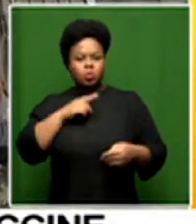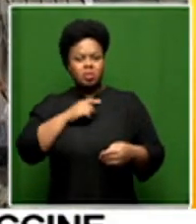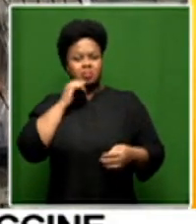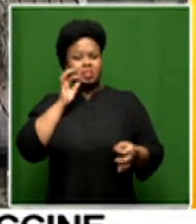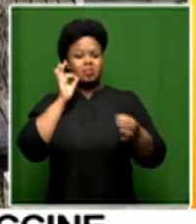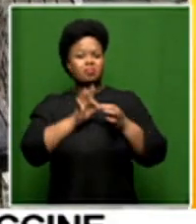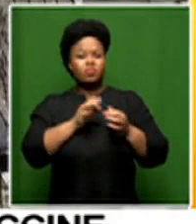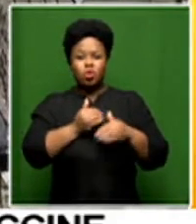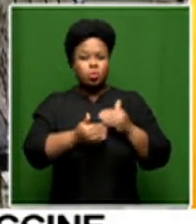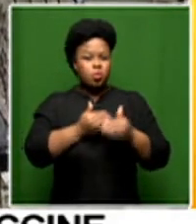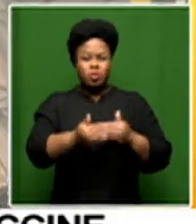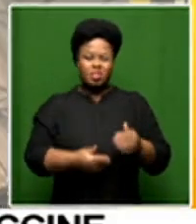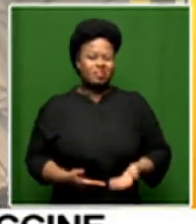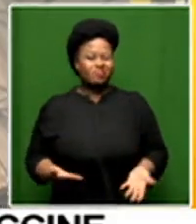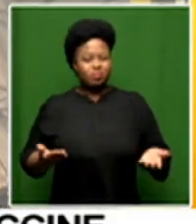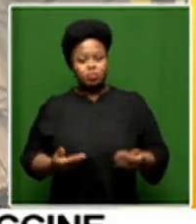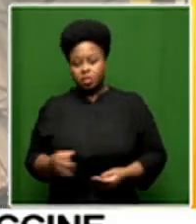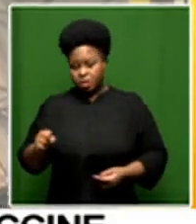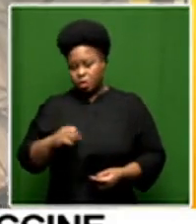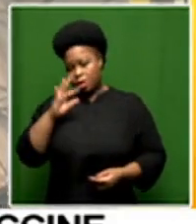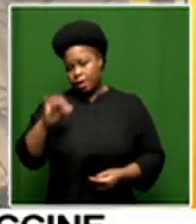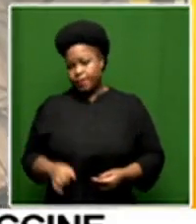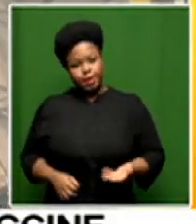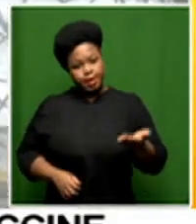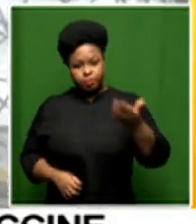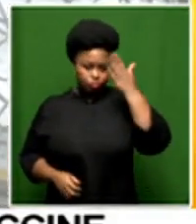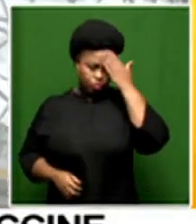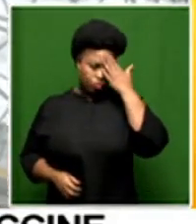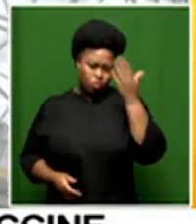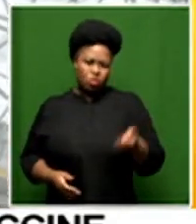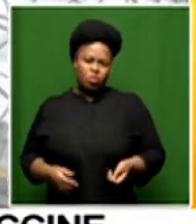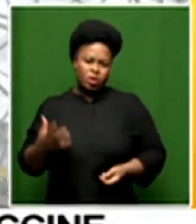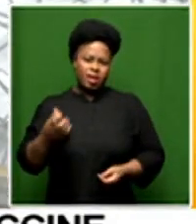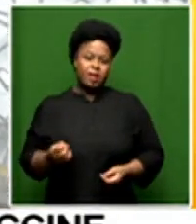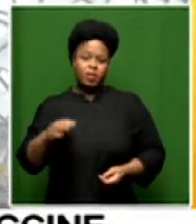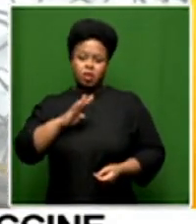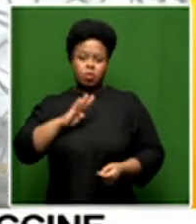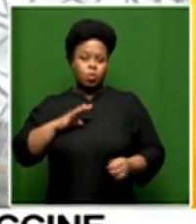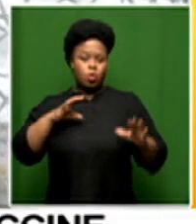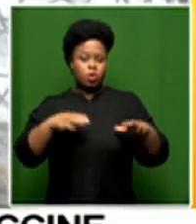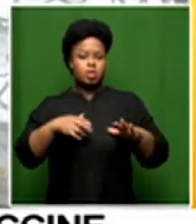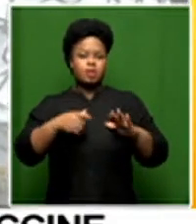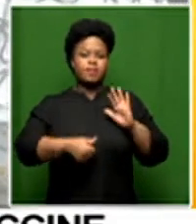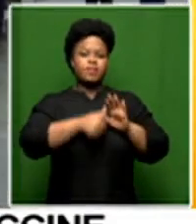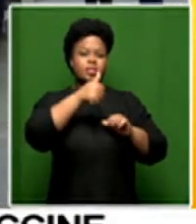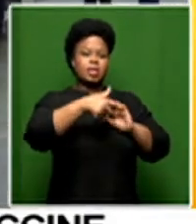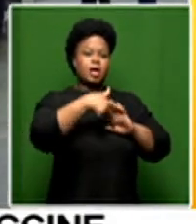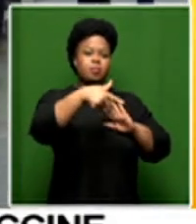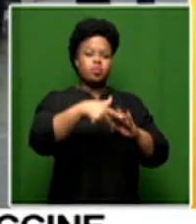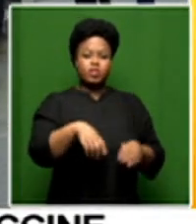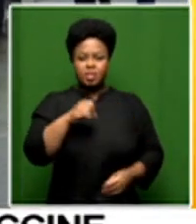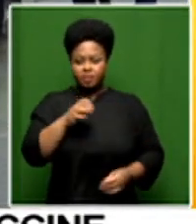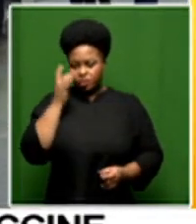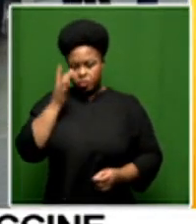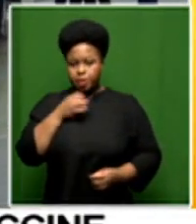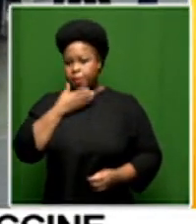to all these processes and so forth. So because South Africa has established statutory boards that they ought to approve. So if there's no